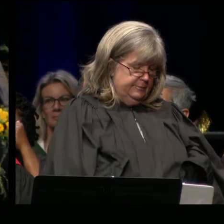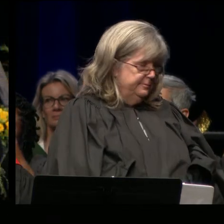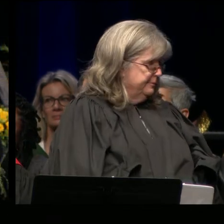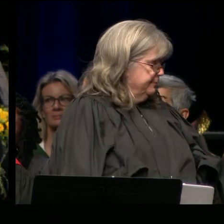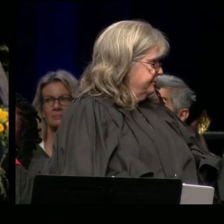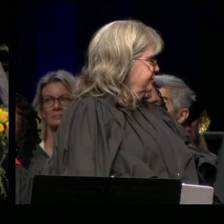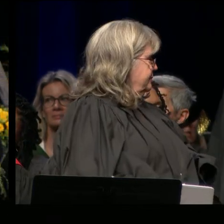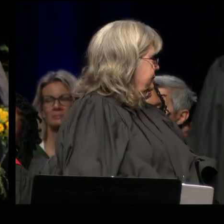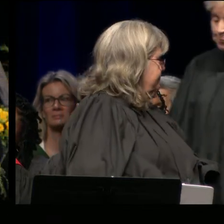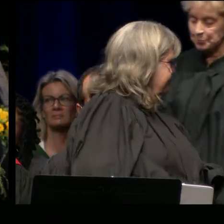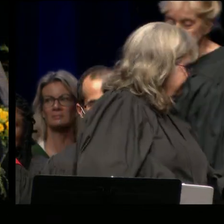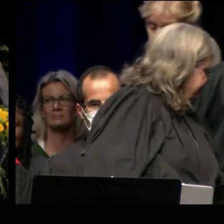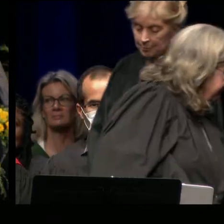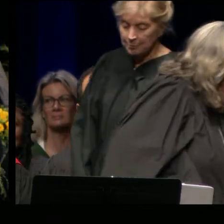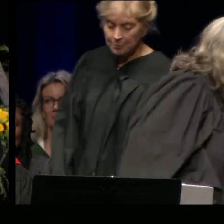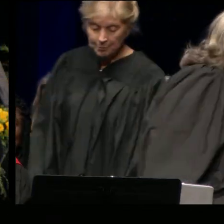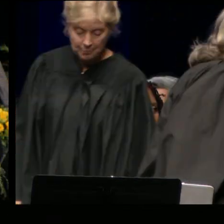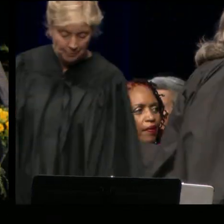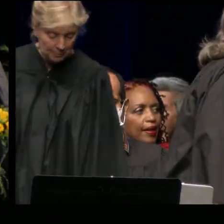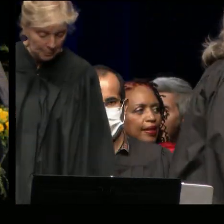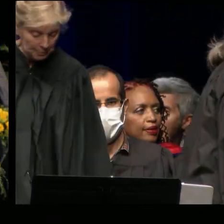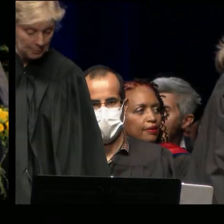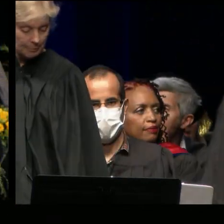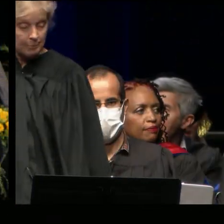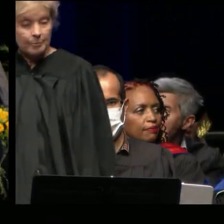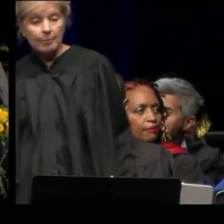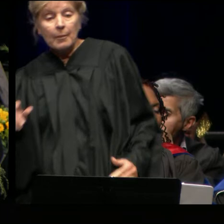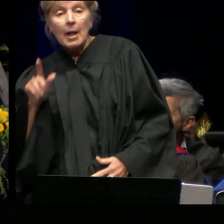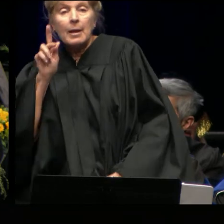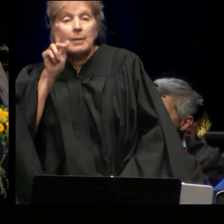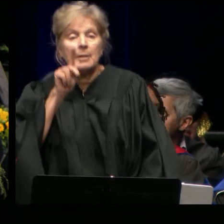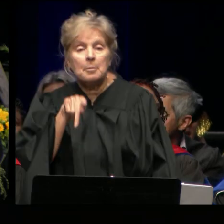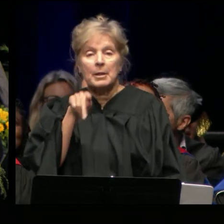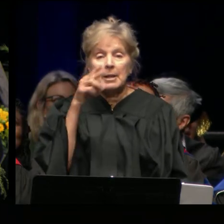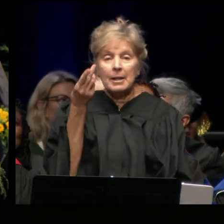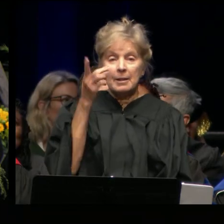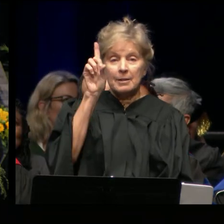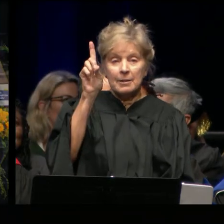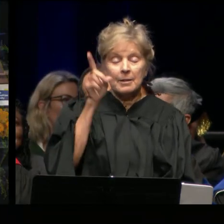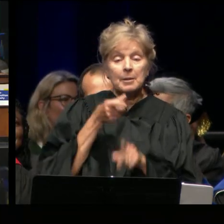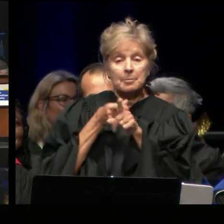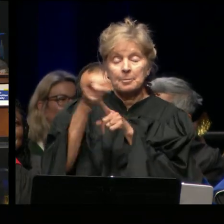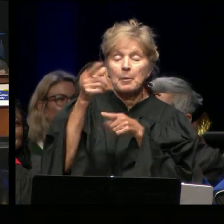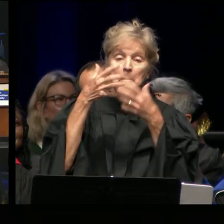Doctor of Philosophy in Mechanical and Industrial Engineering.